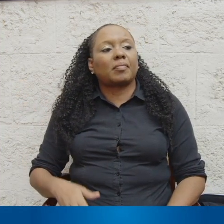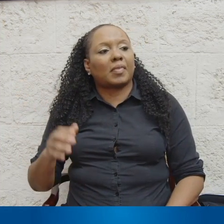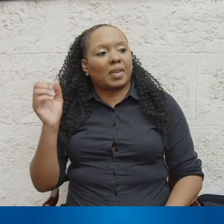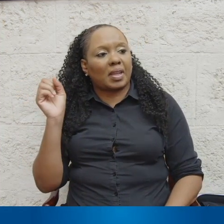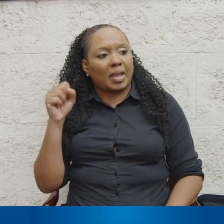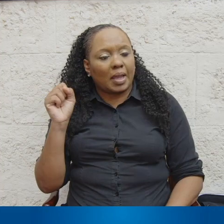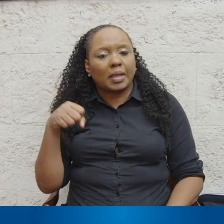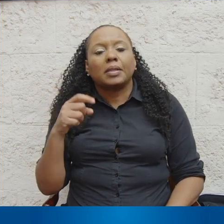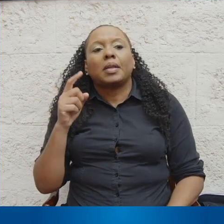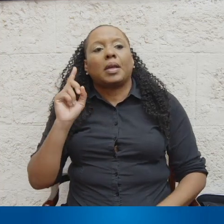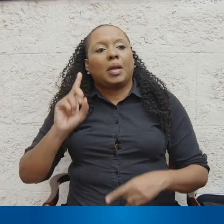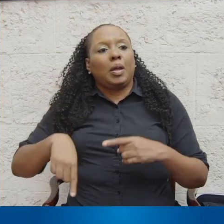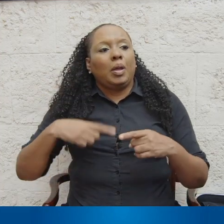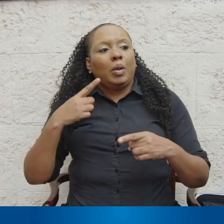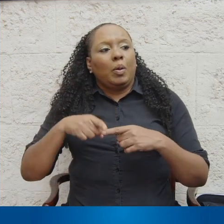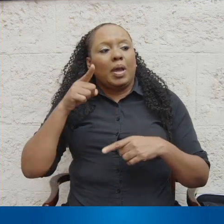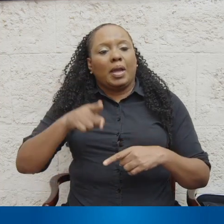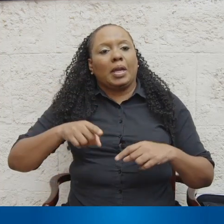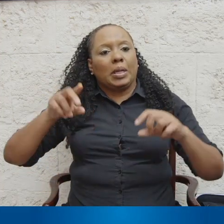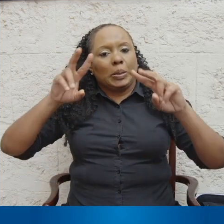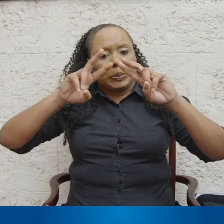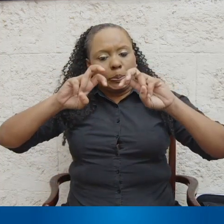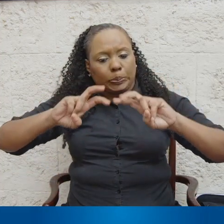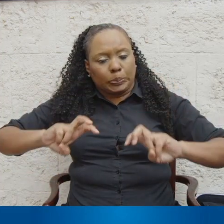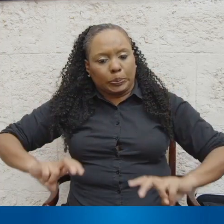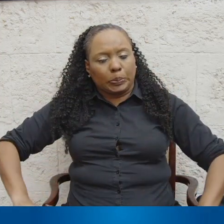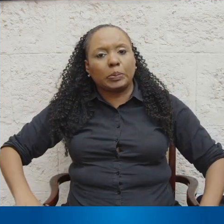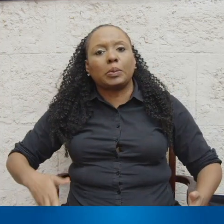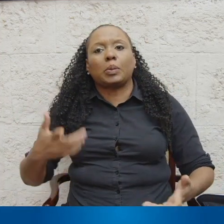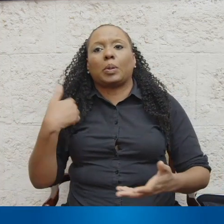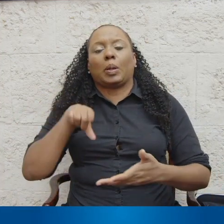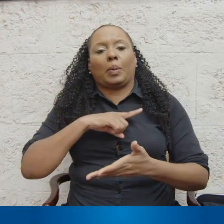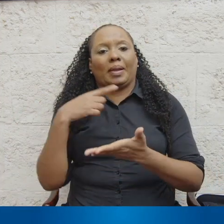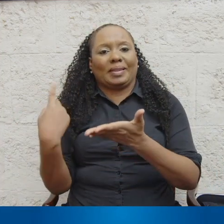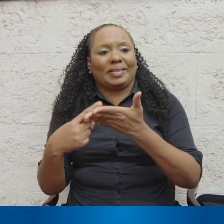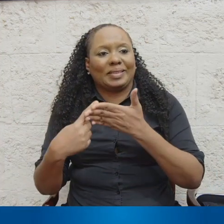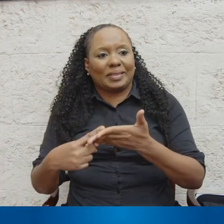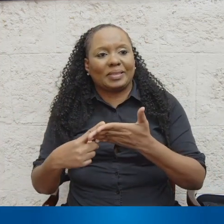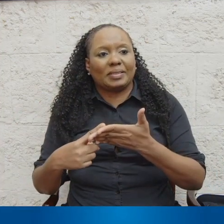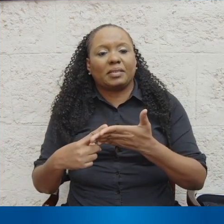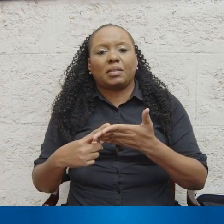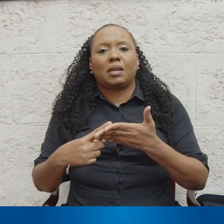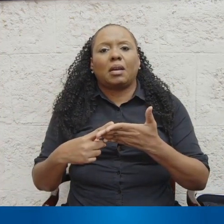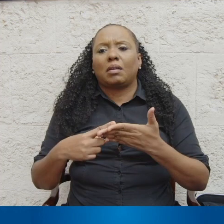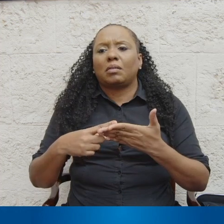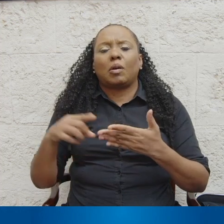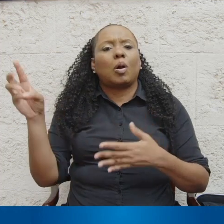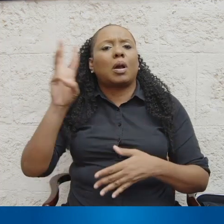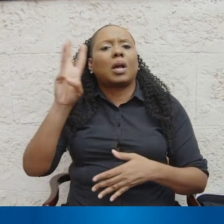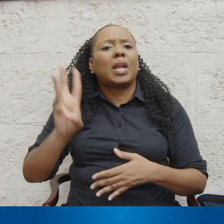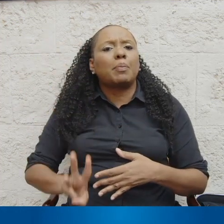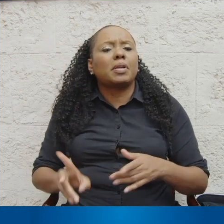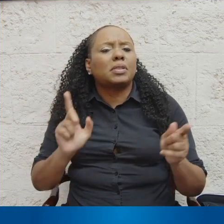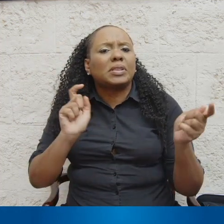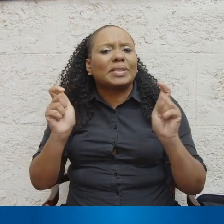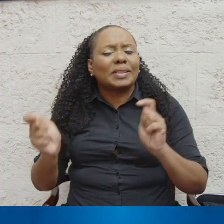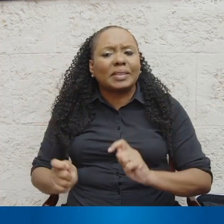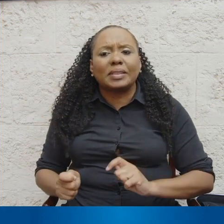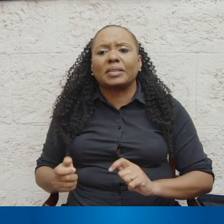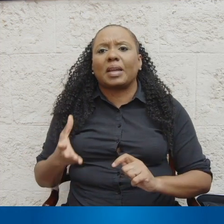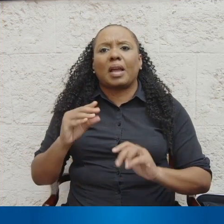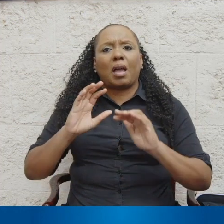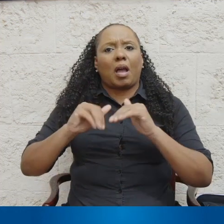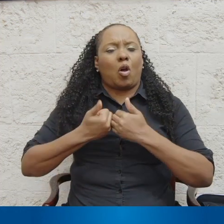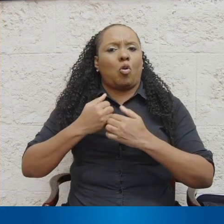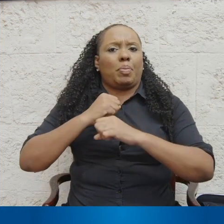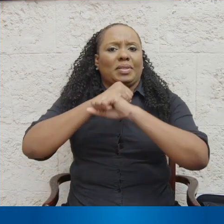saying, when you look at the entirety of when we talk about climate and climate challenges and building climate resilience, yeah?